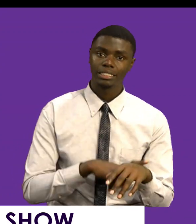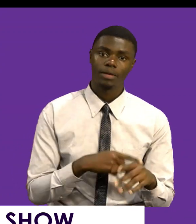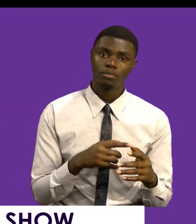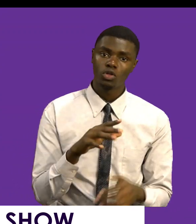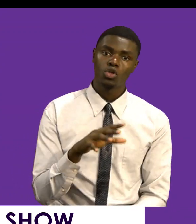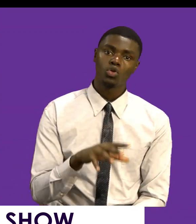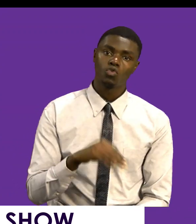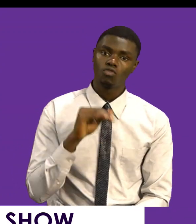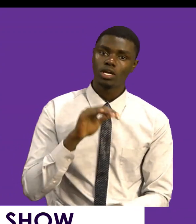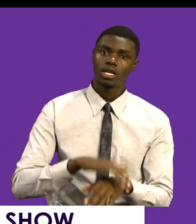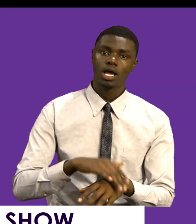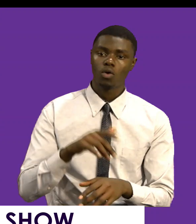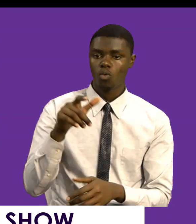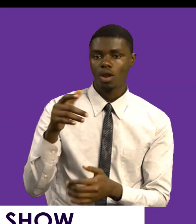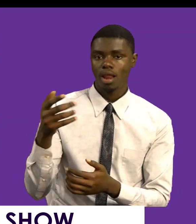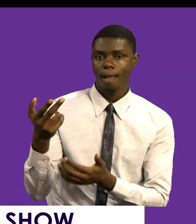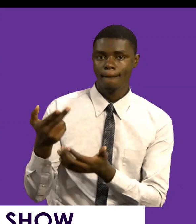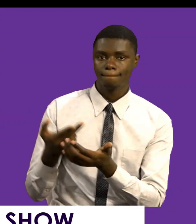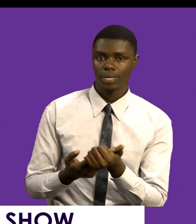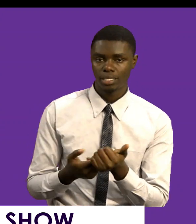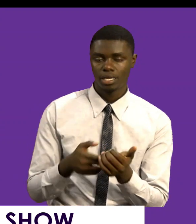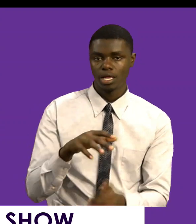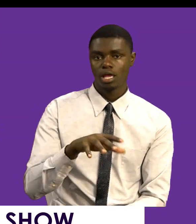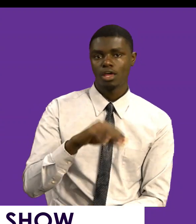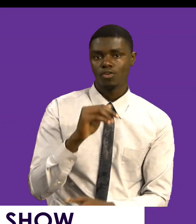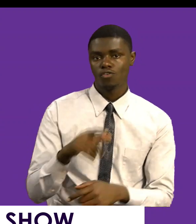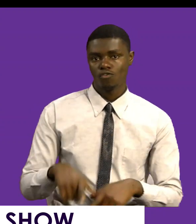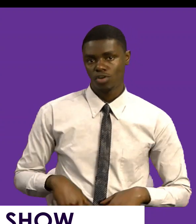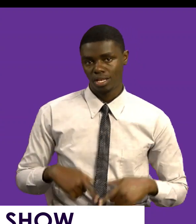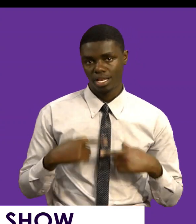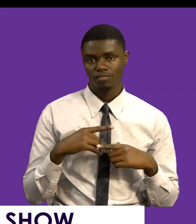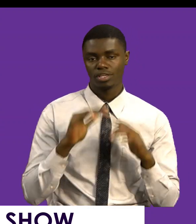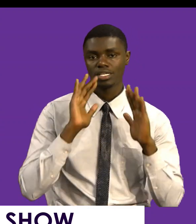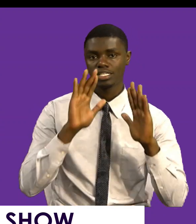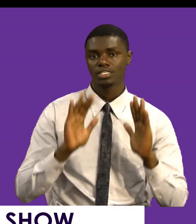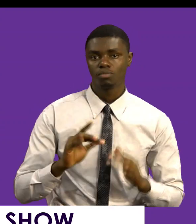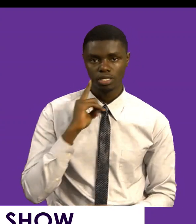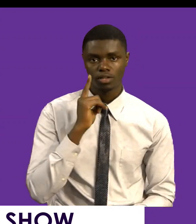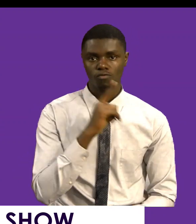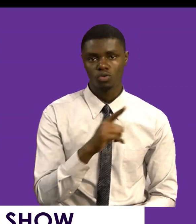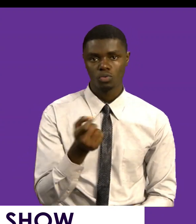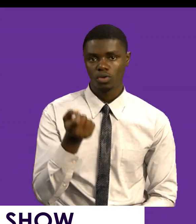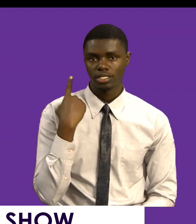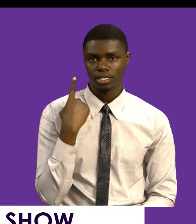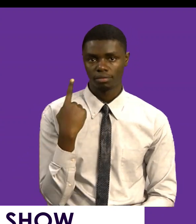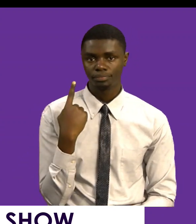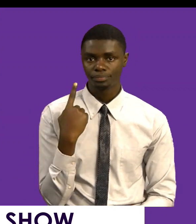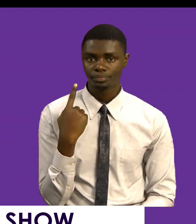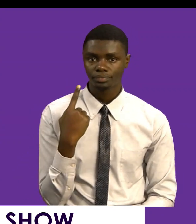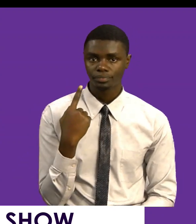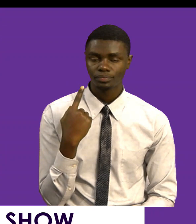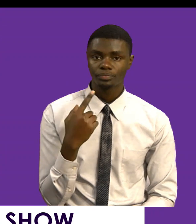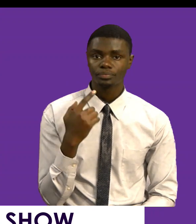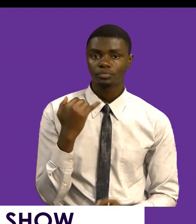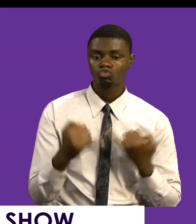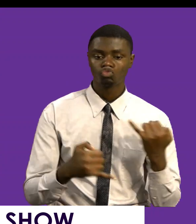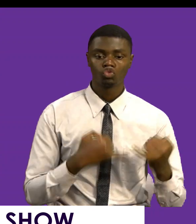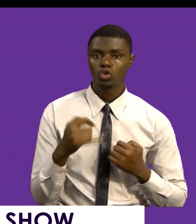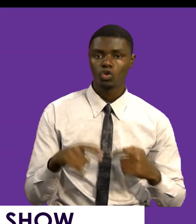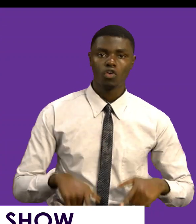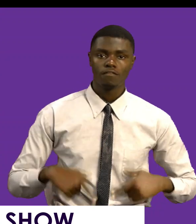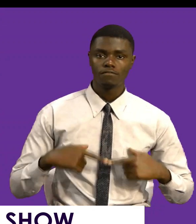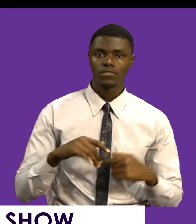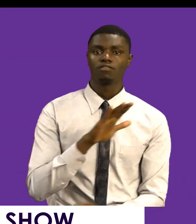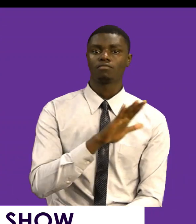find a good partner, you find life. It is important for you to understand that the joy of your